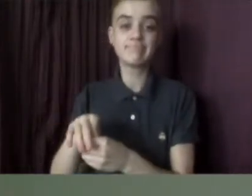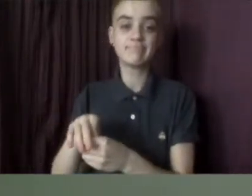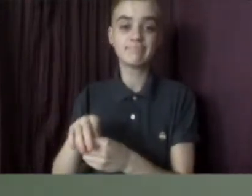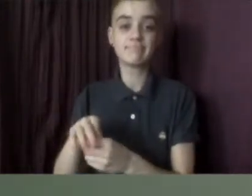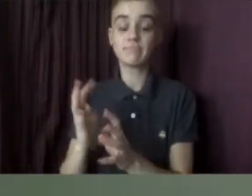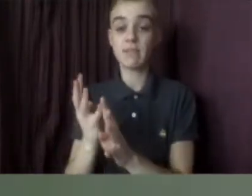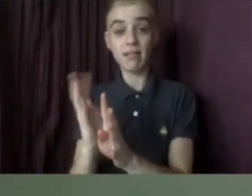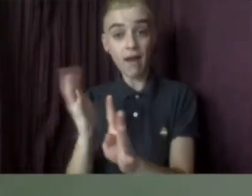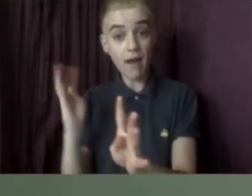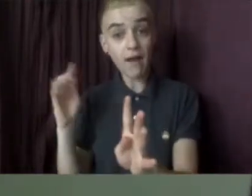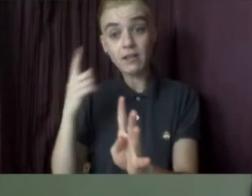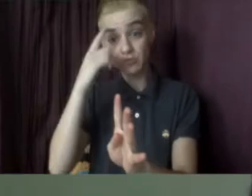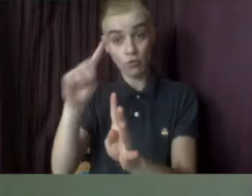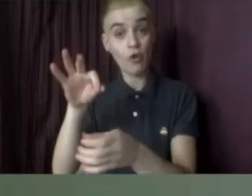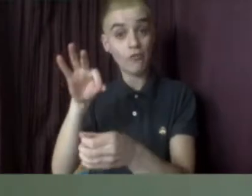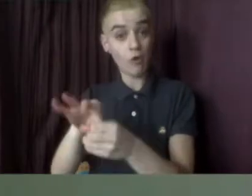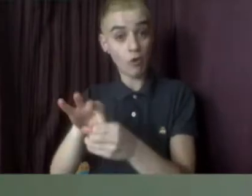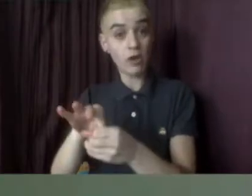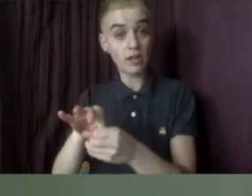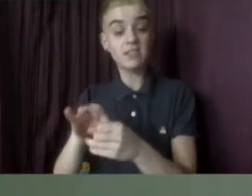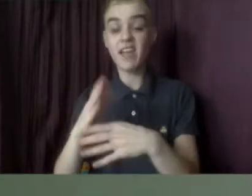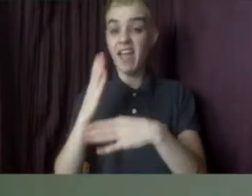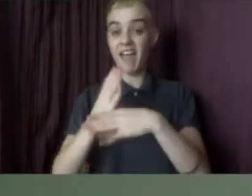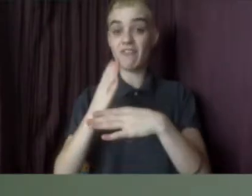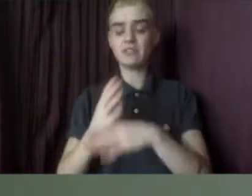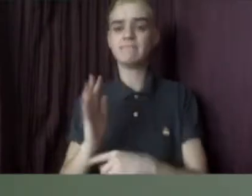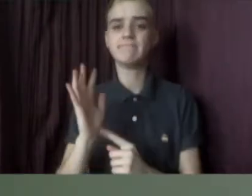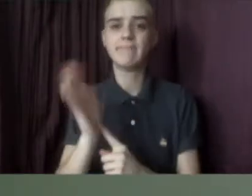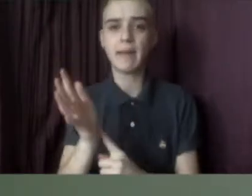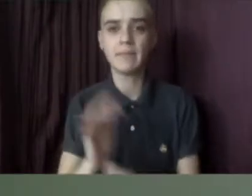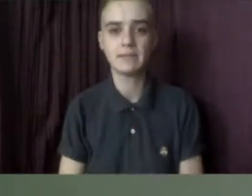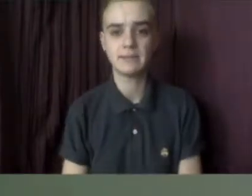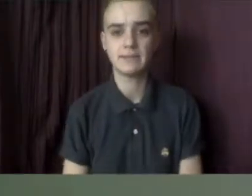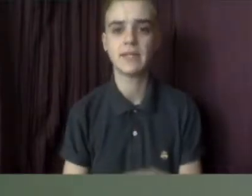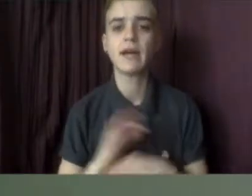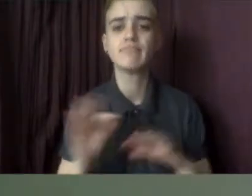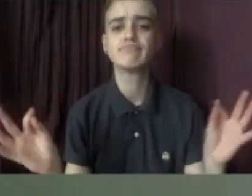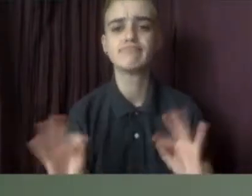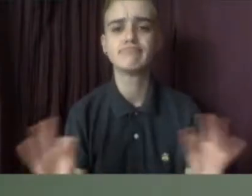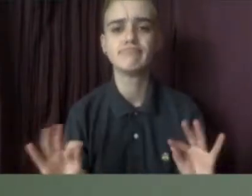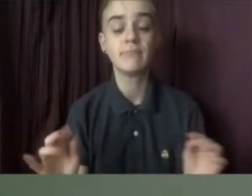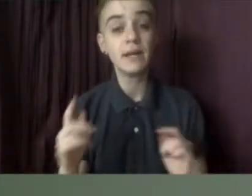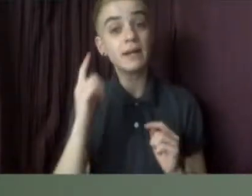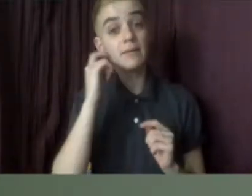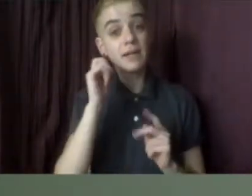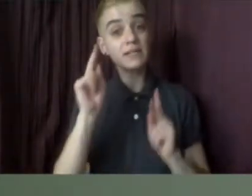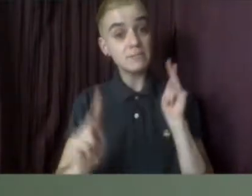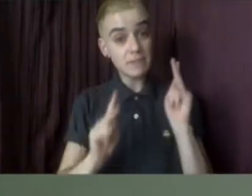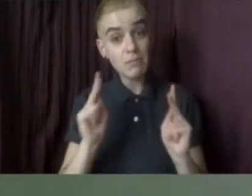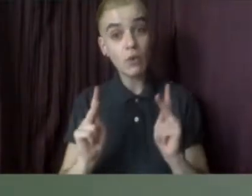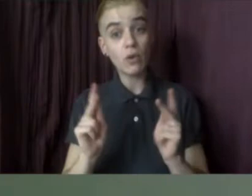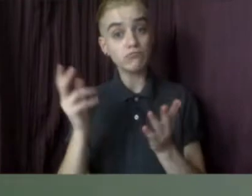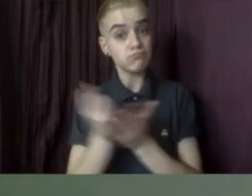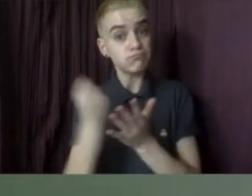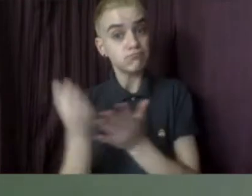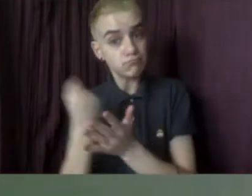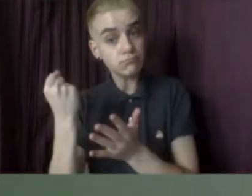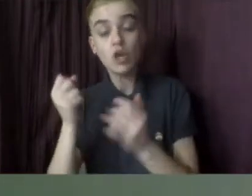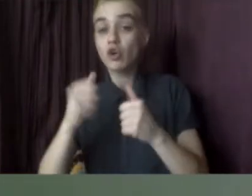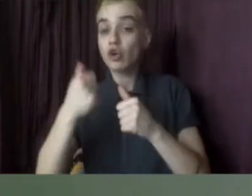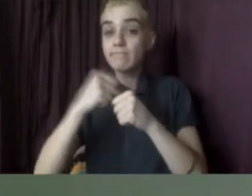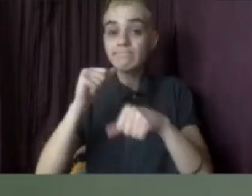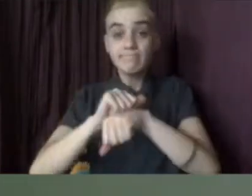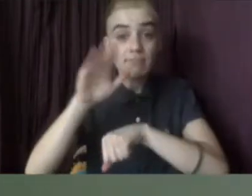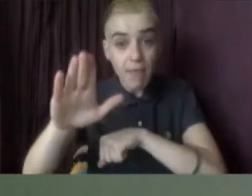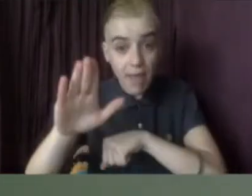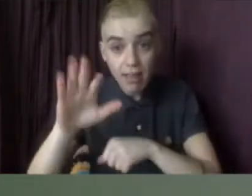in the ballot drop box. And so we saw this incredible support and swell for having that option of being